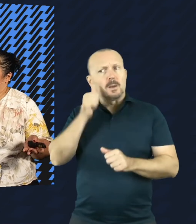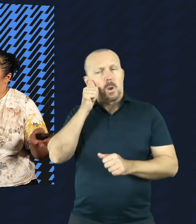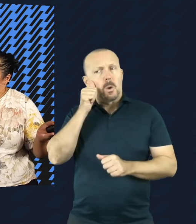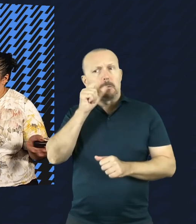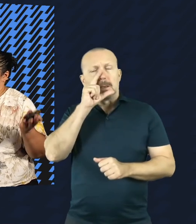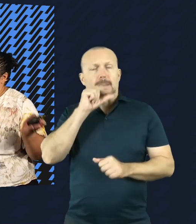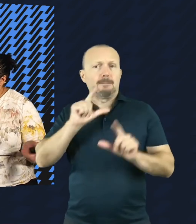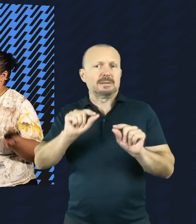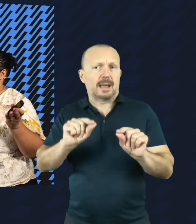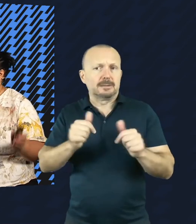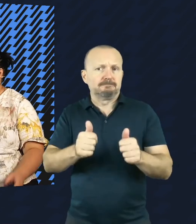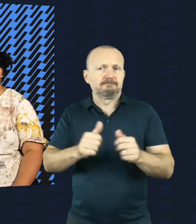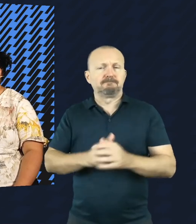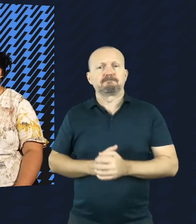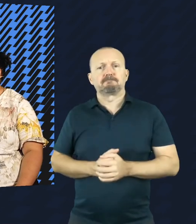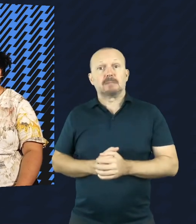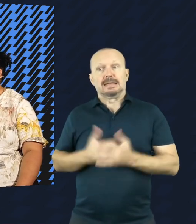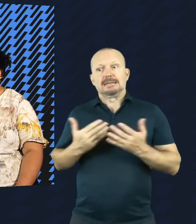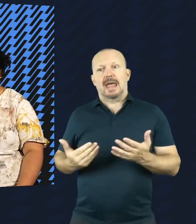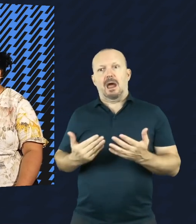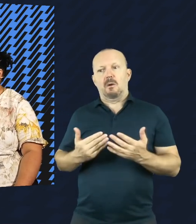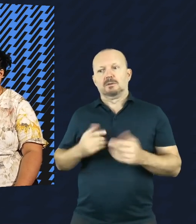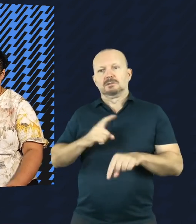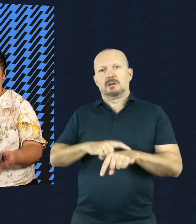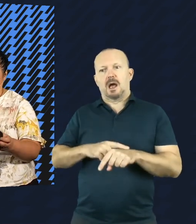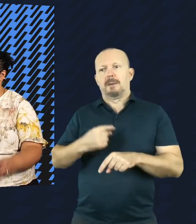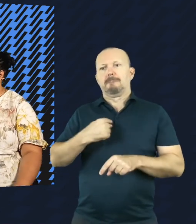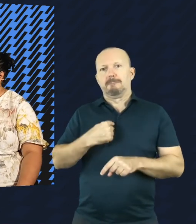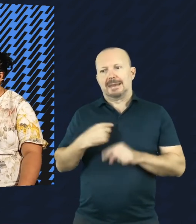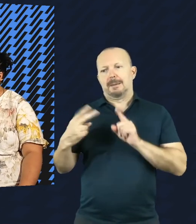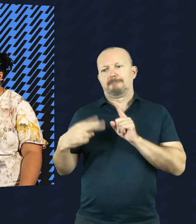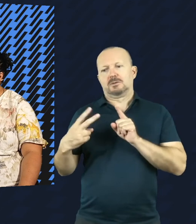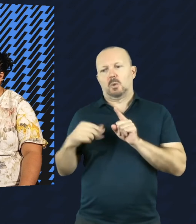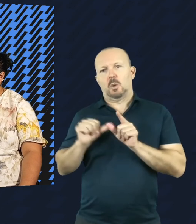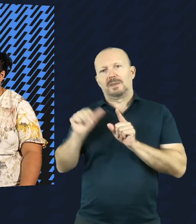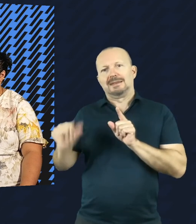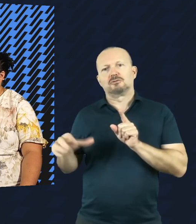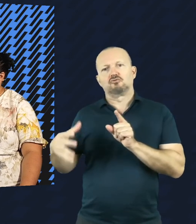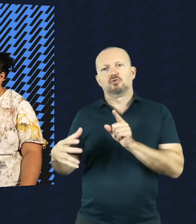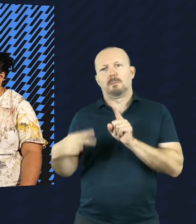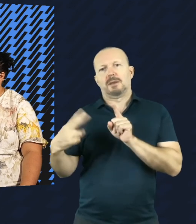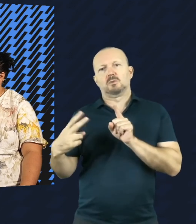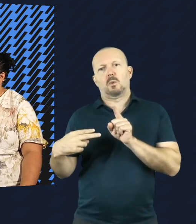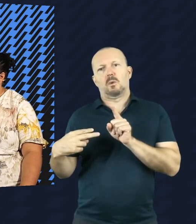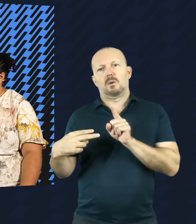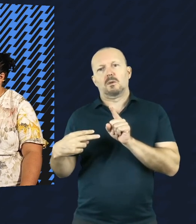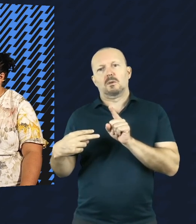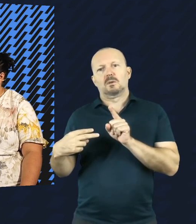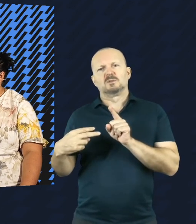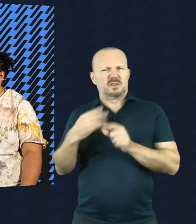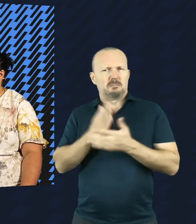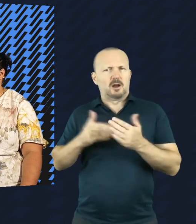to mentor the next lot to come through. And that's where my focus is for this framework. Yeah, it's about the next generation